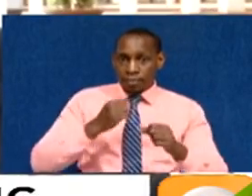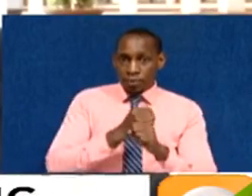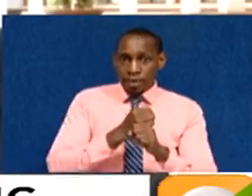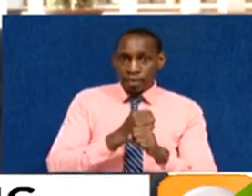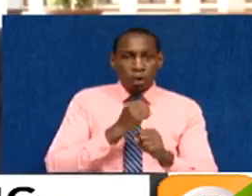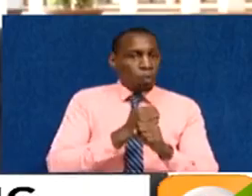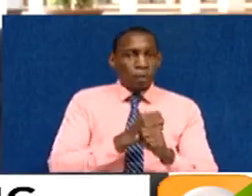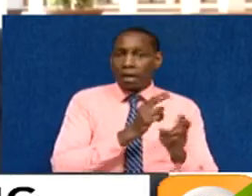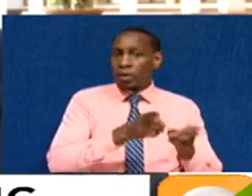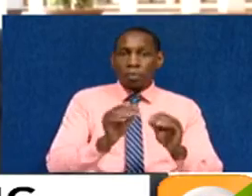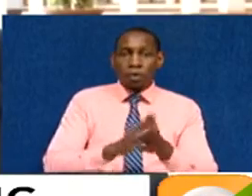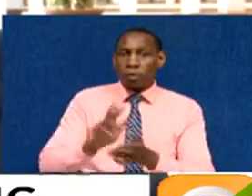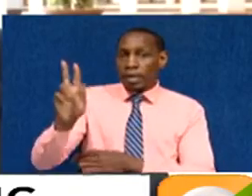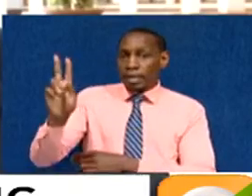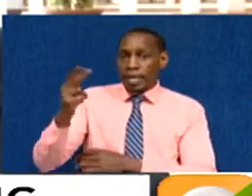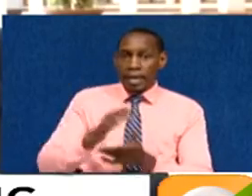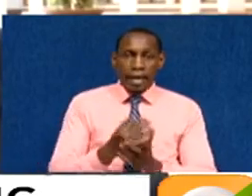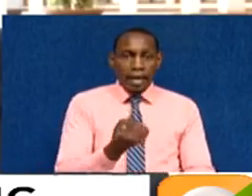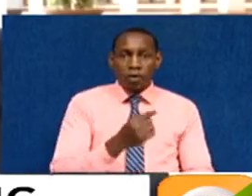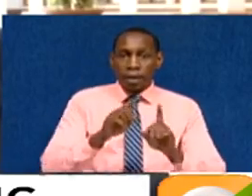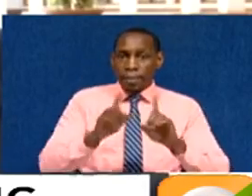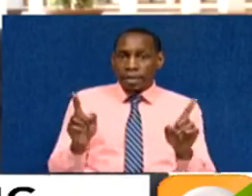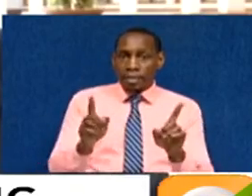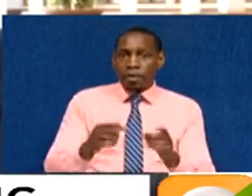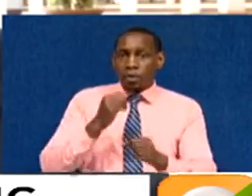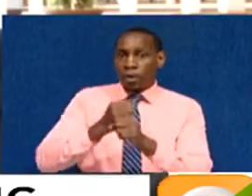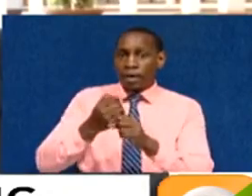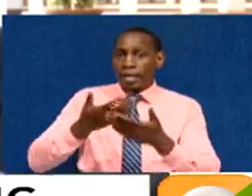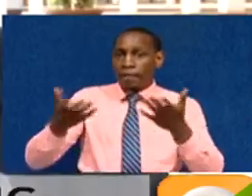not just do jobs for Kenya itself, but actually jobs across the world.